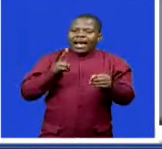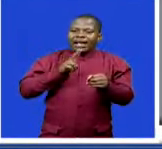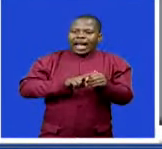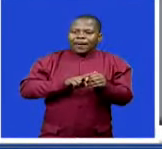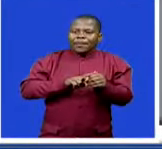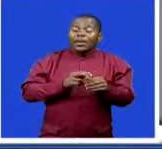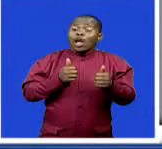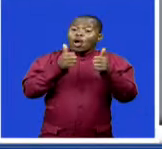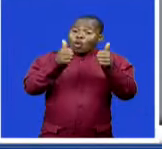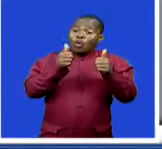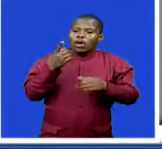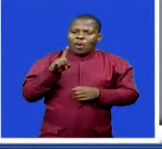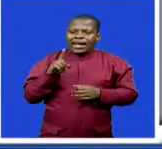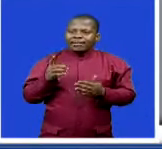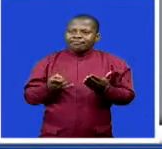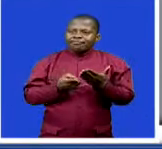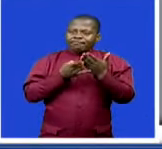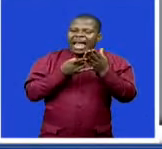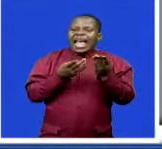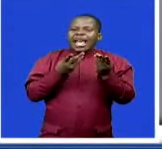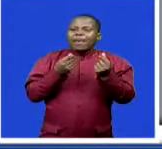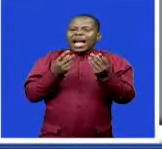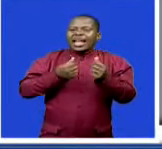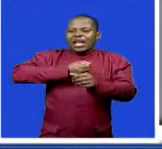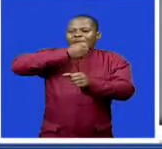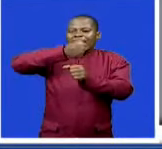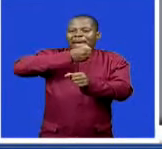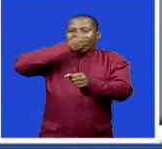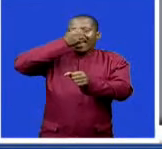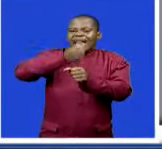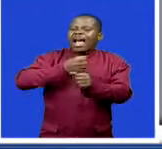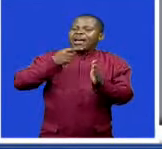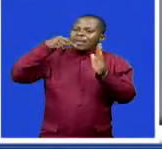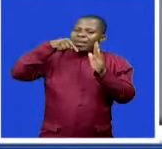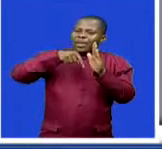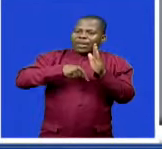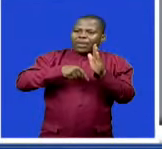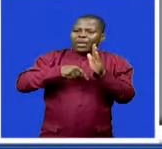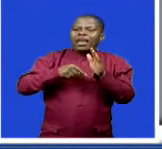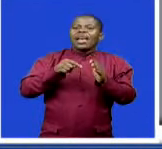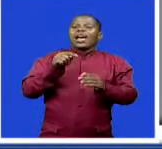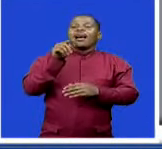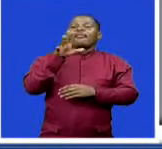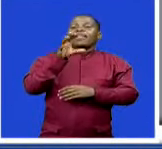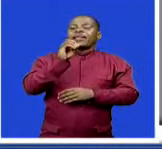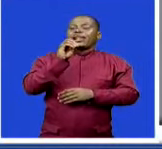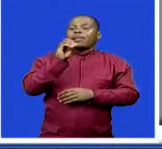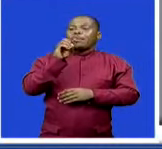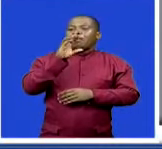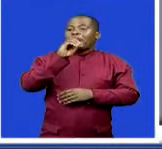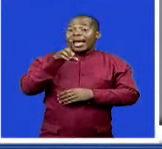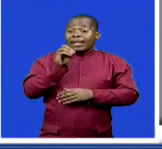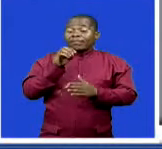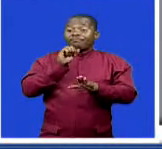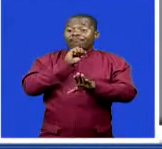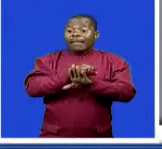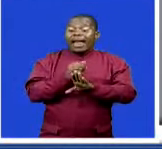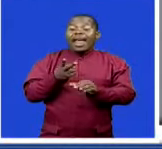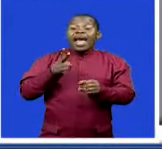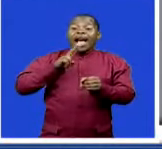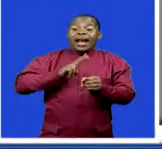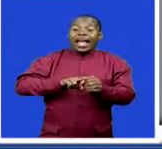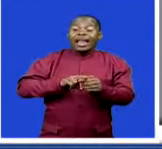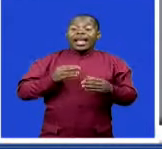it include cutting floor space by more than 50% and replacing business